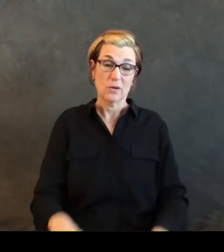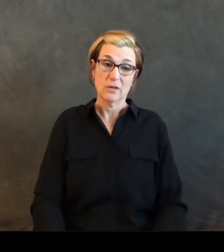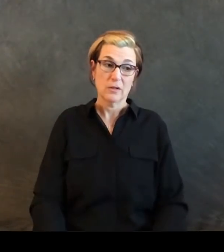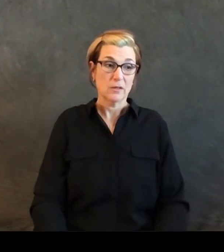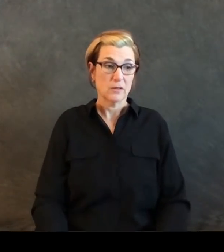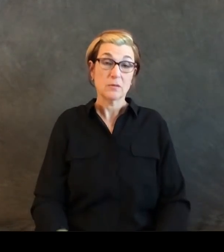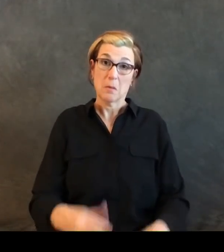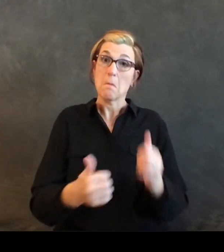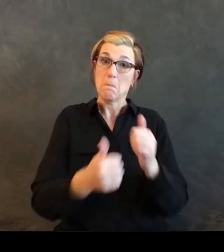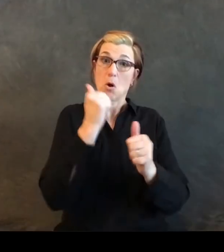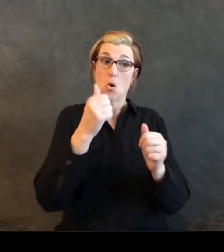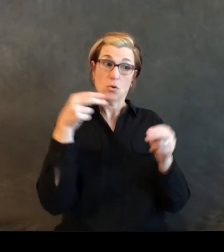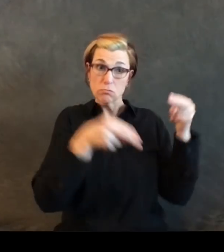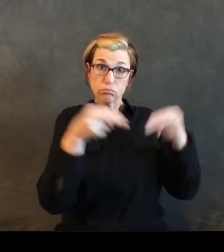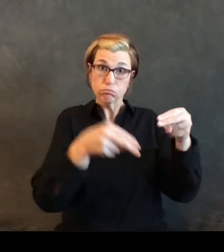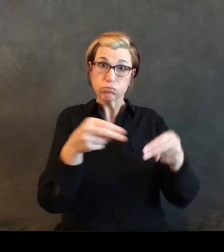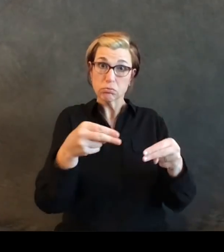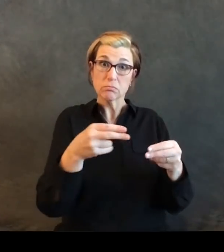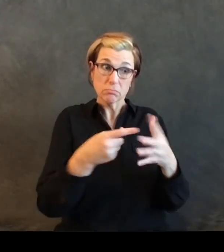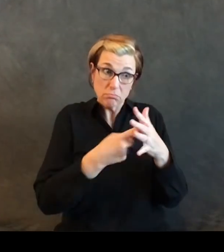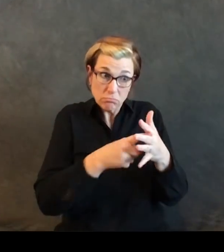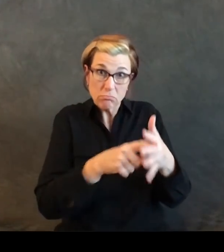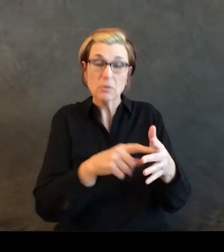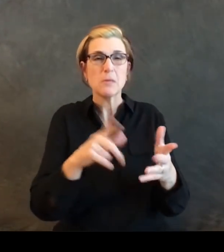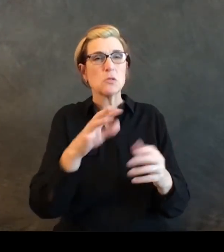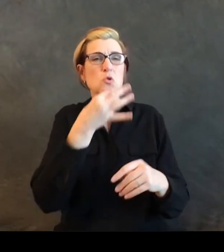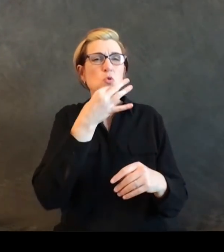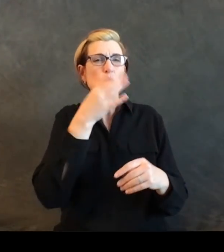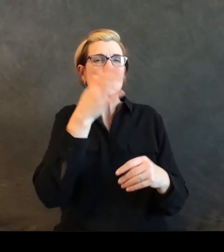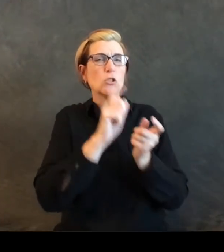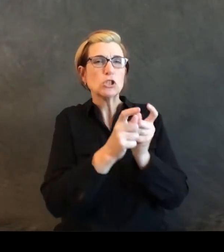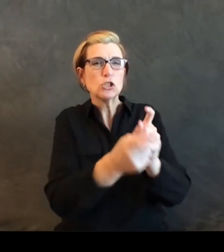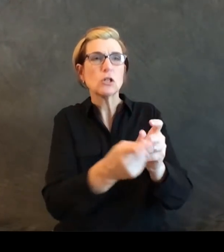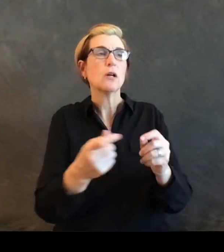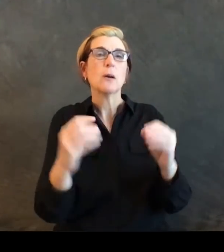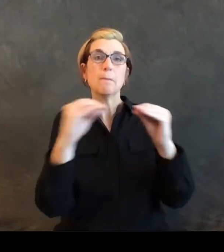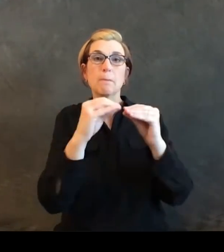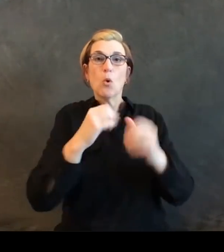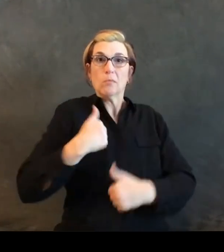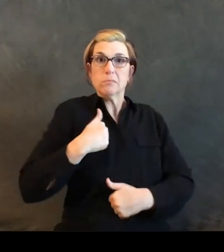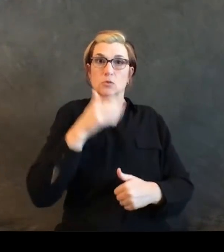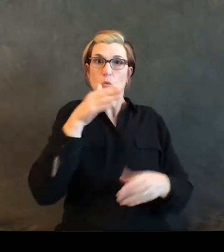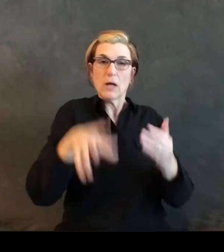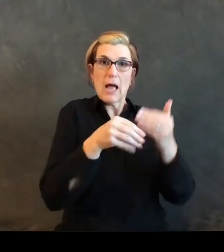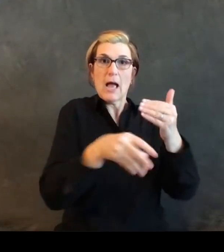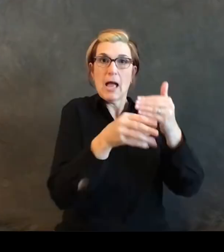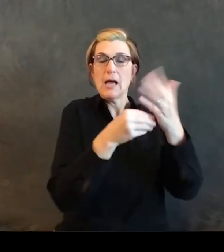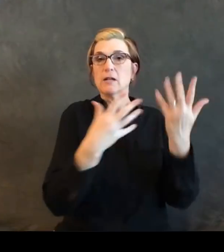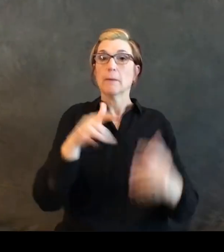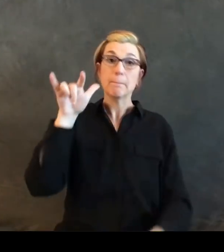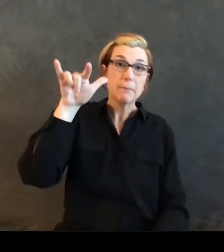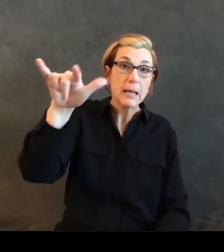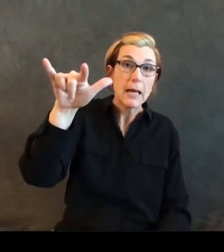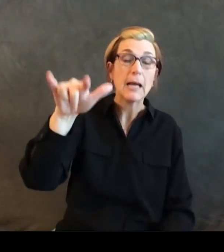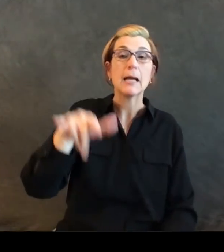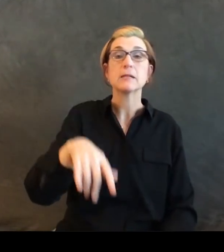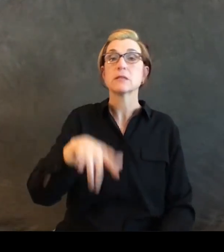of things that will soon be coming. Planes, missiles, rockets, lots of things. But